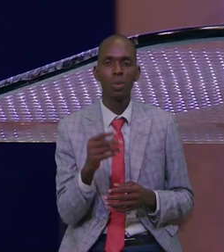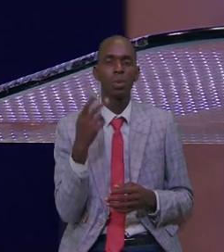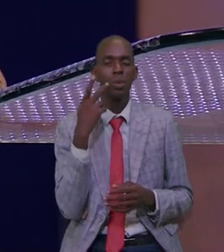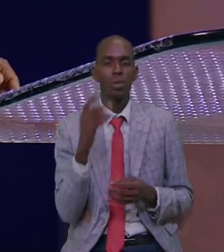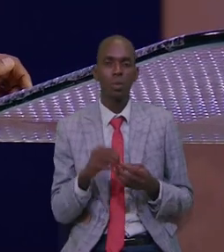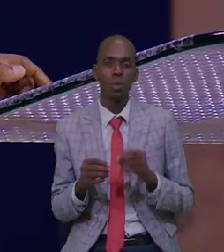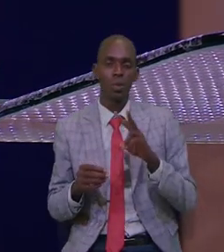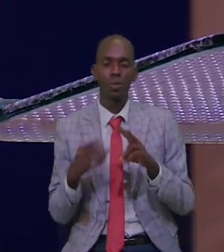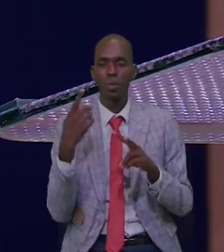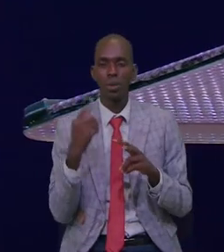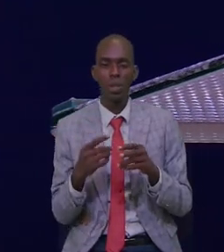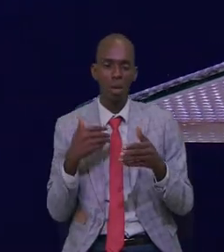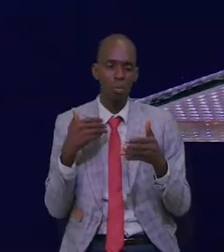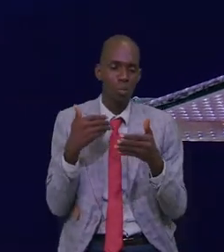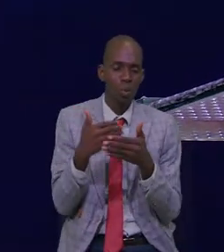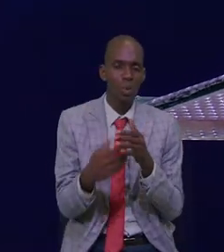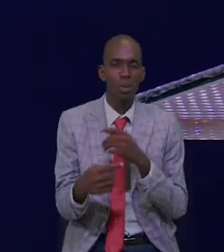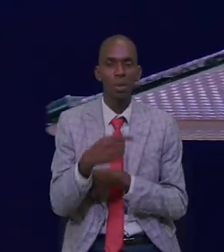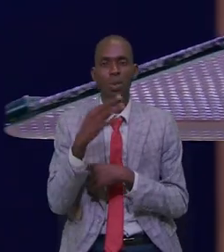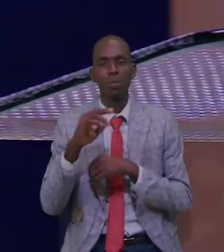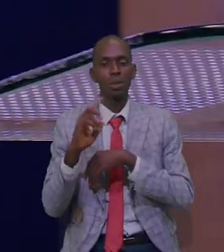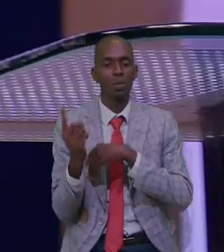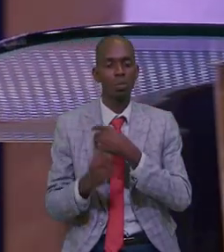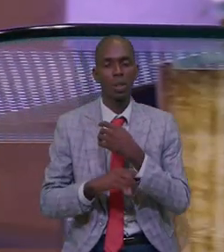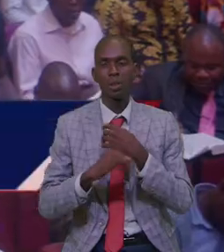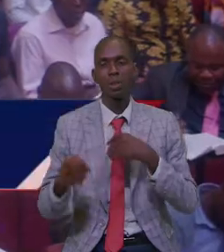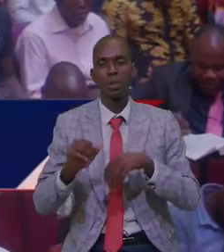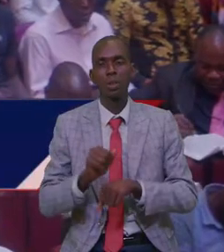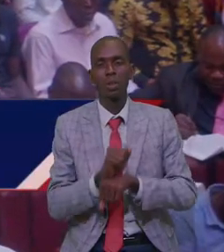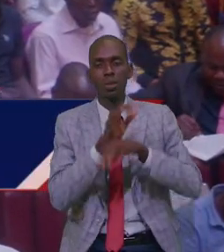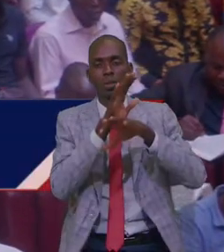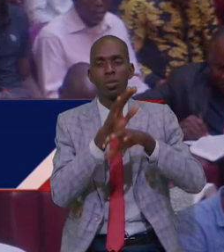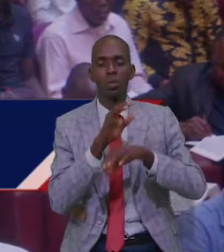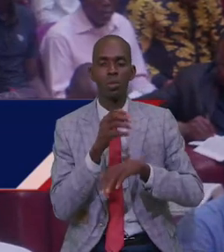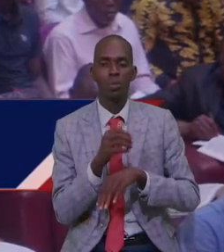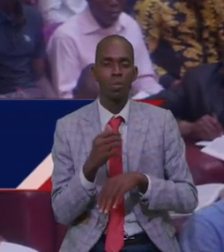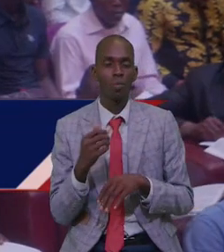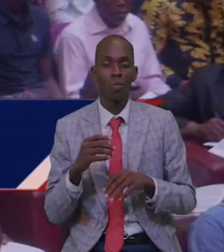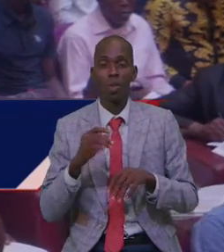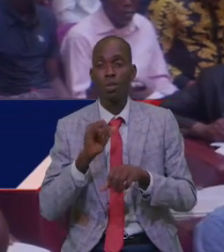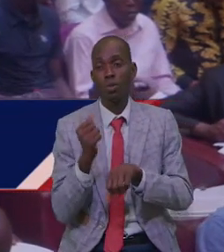the smiting stone. In Isaiah chapter 13, I'm reading from verse